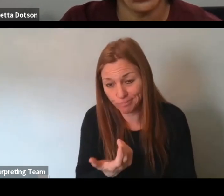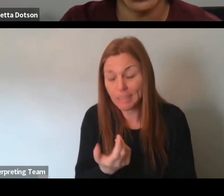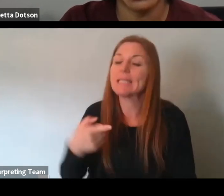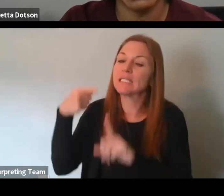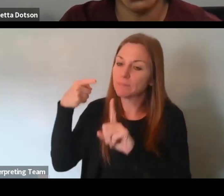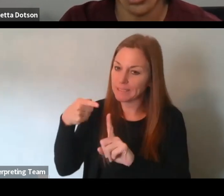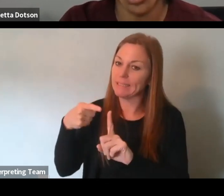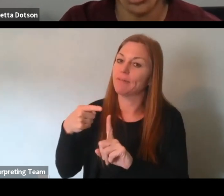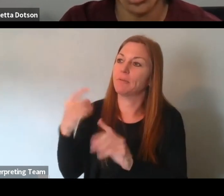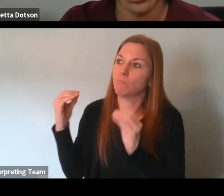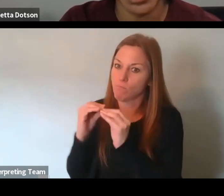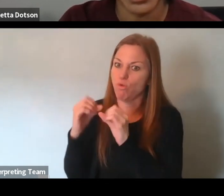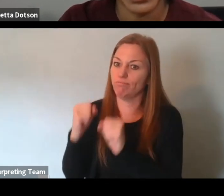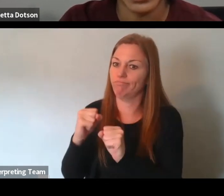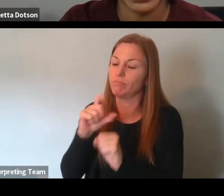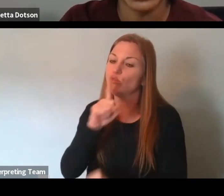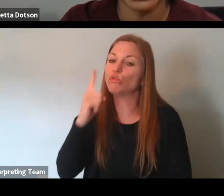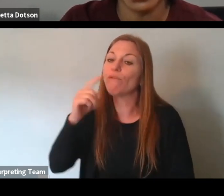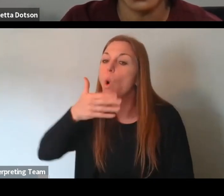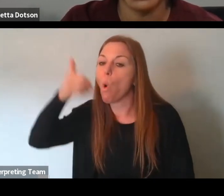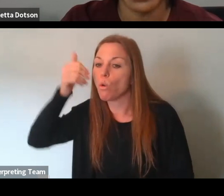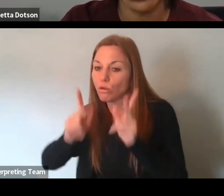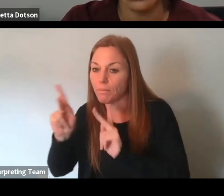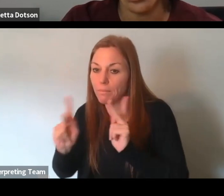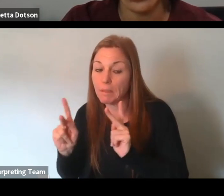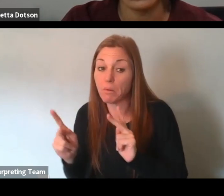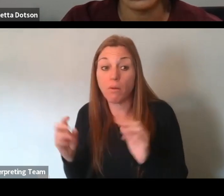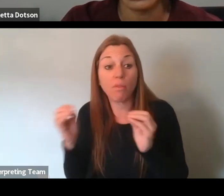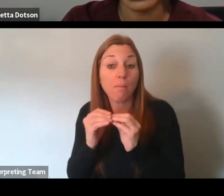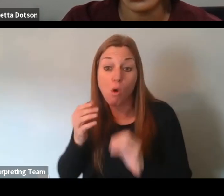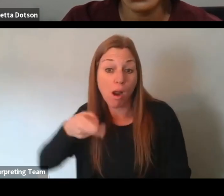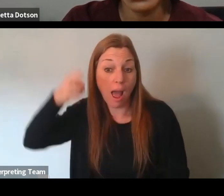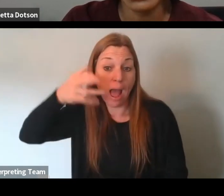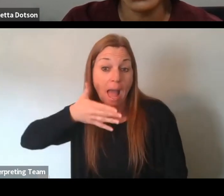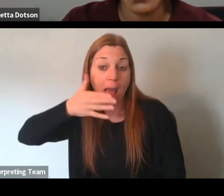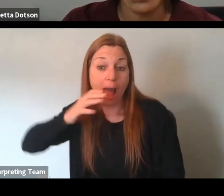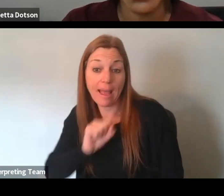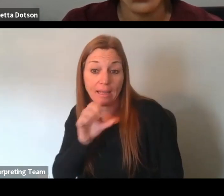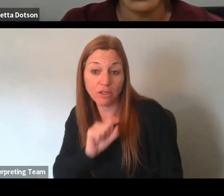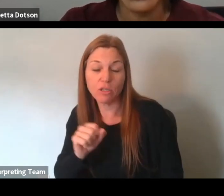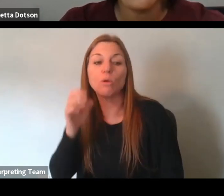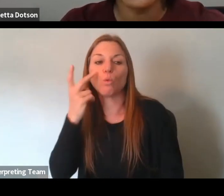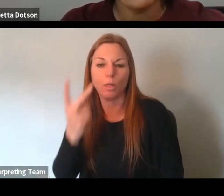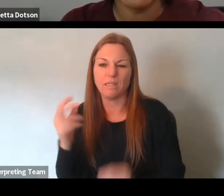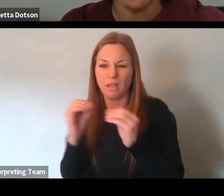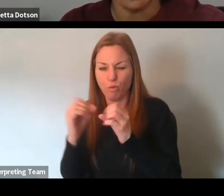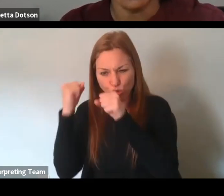stronger link we see between brain changes and depression.